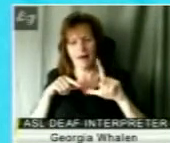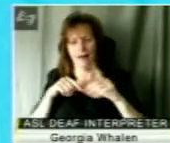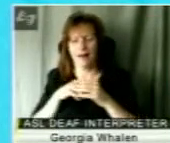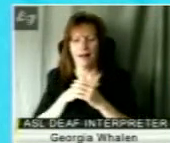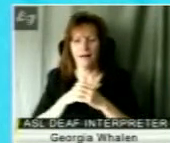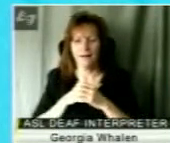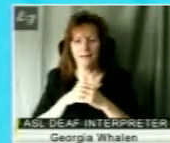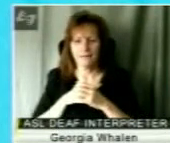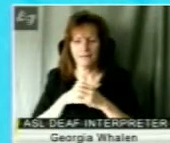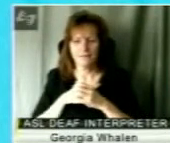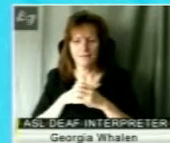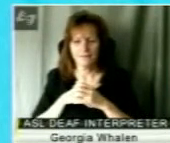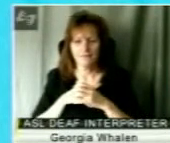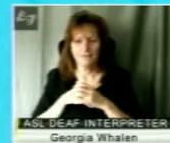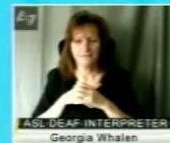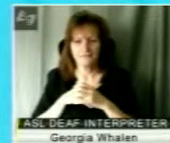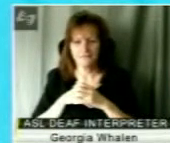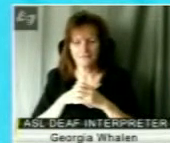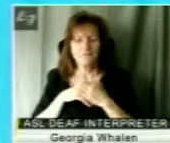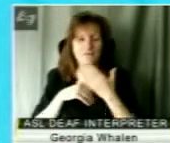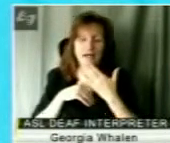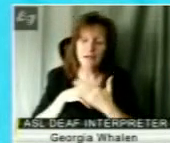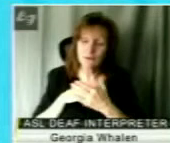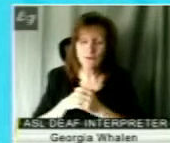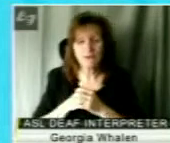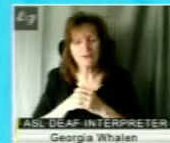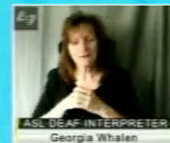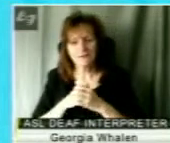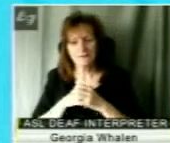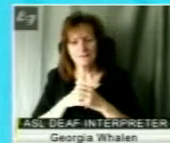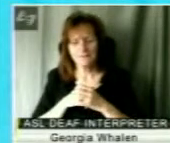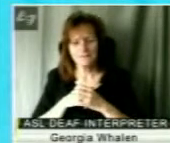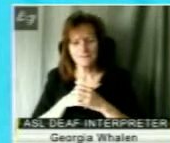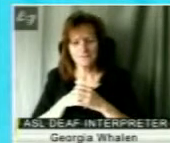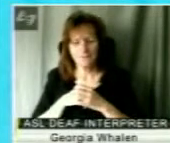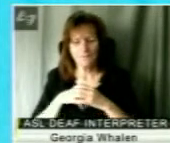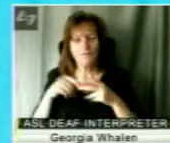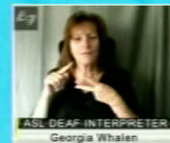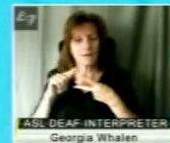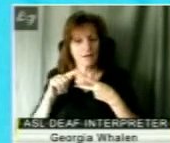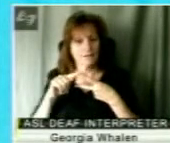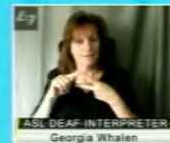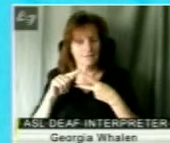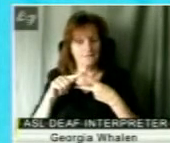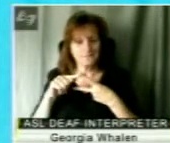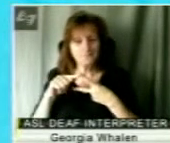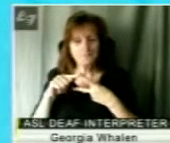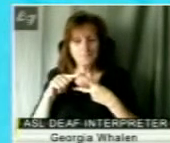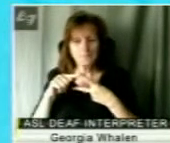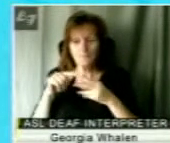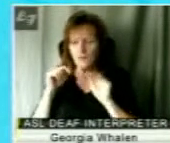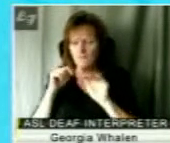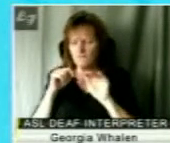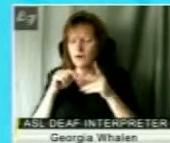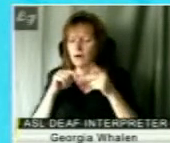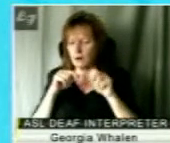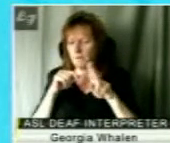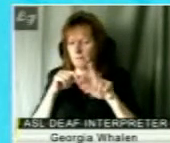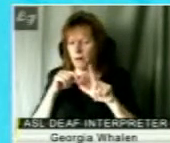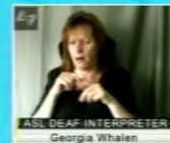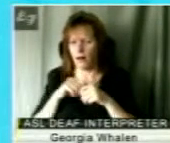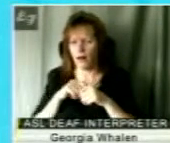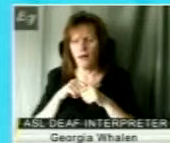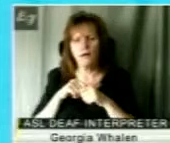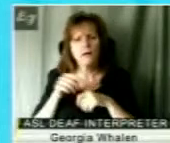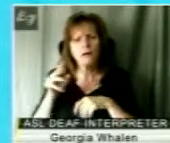Hi, thanks very much for taking my questions. I just had a question for Director Paul Johnson about